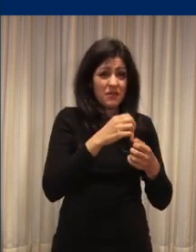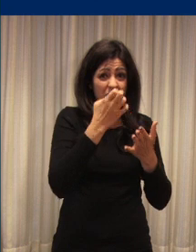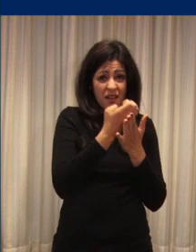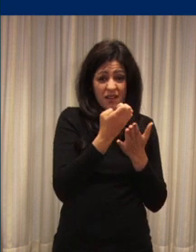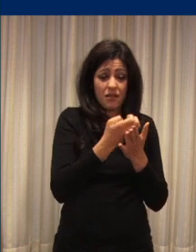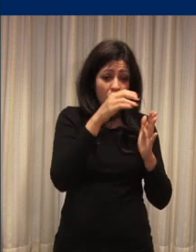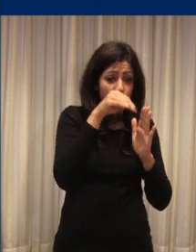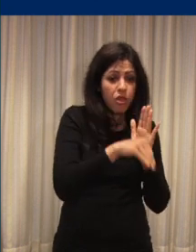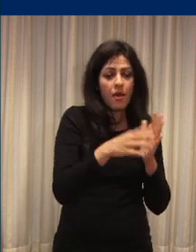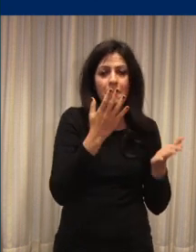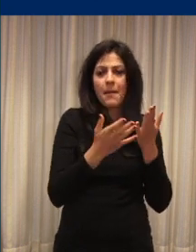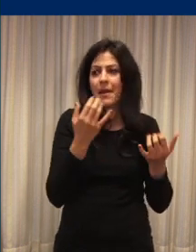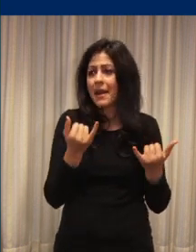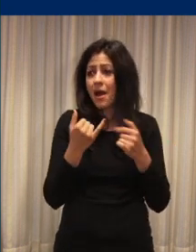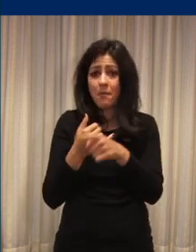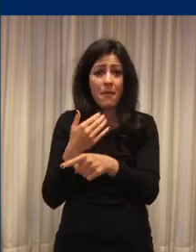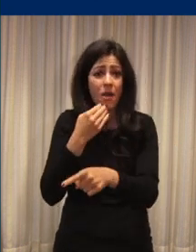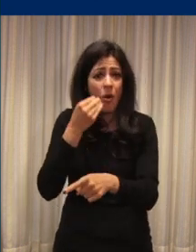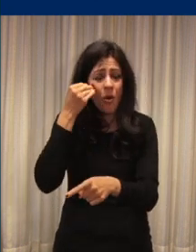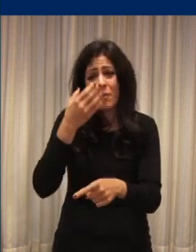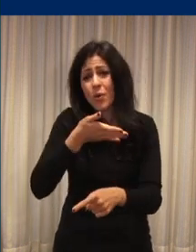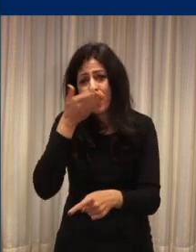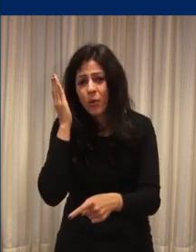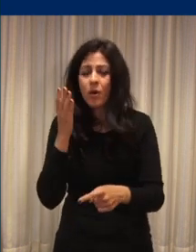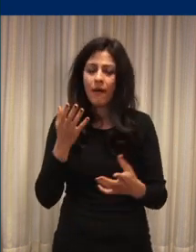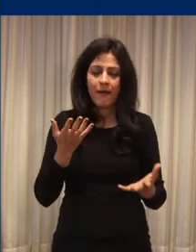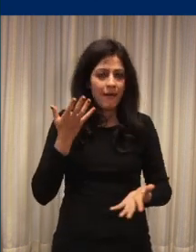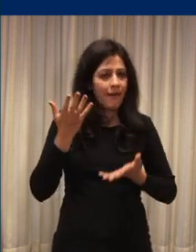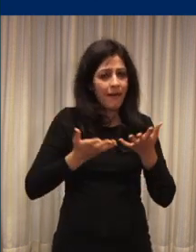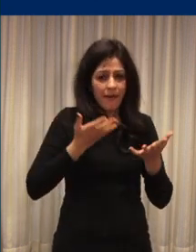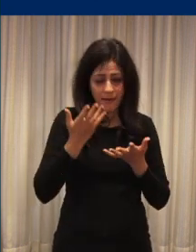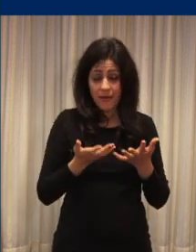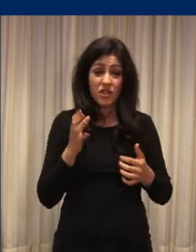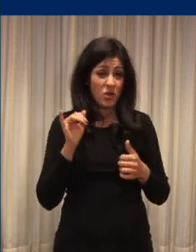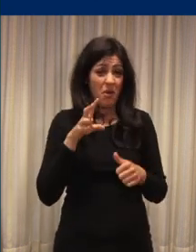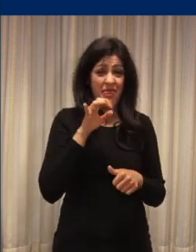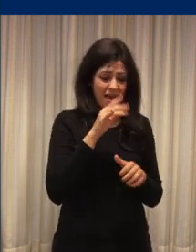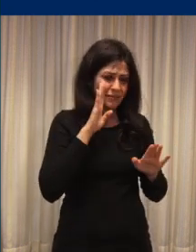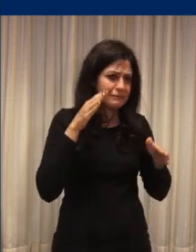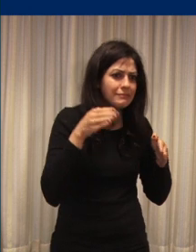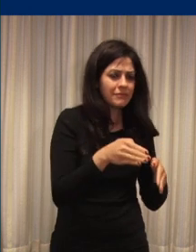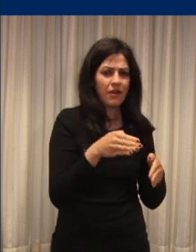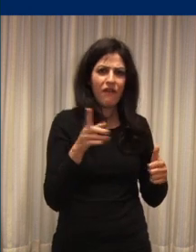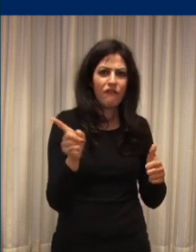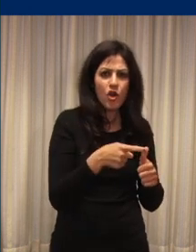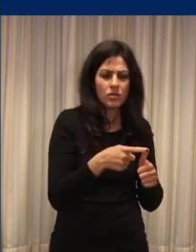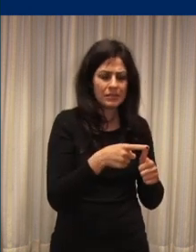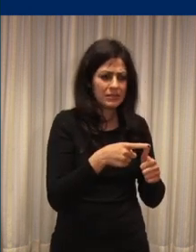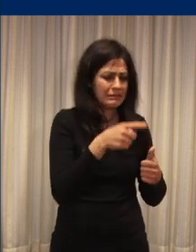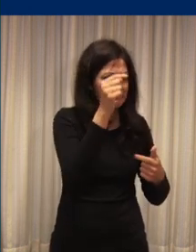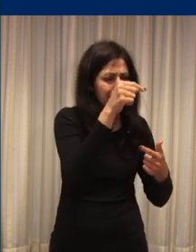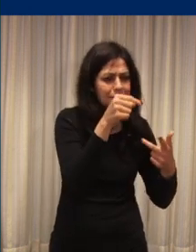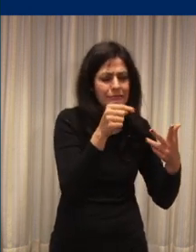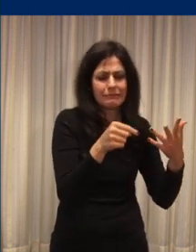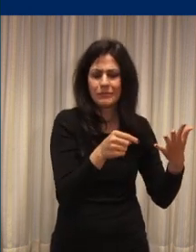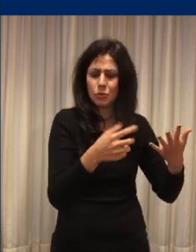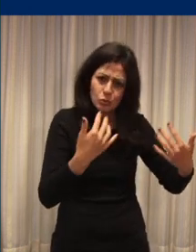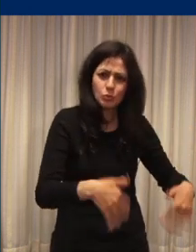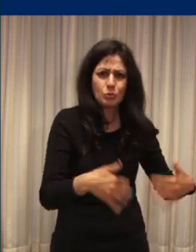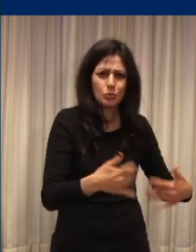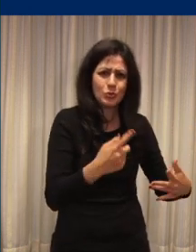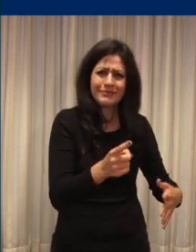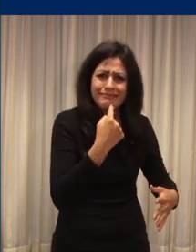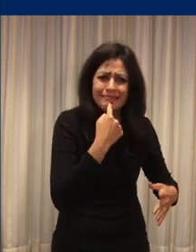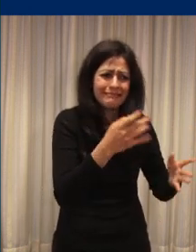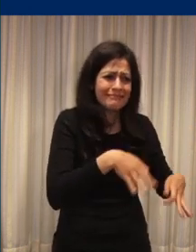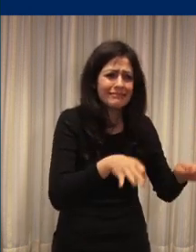economic impacts of COVID-19. So the first step has to be meeting those most urgent needs of